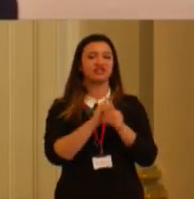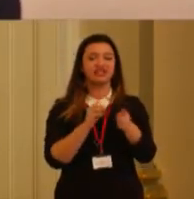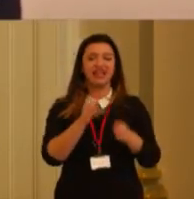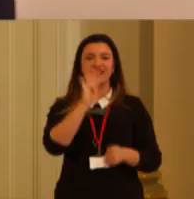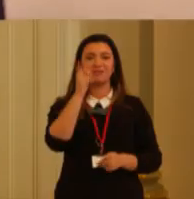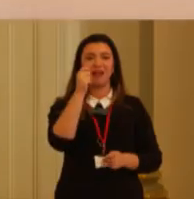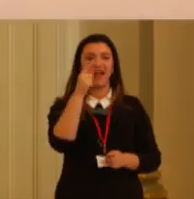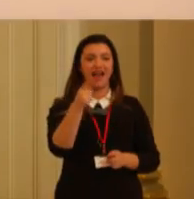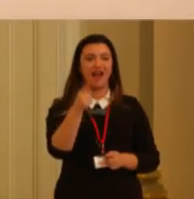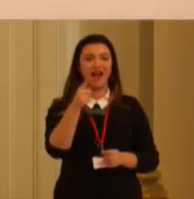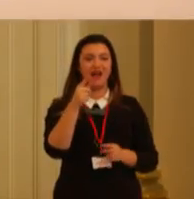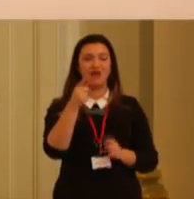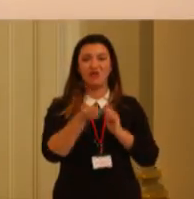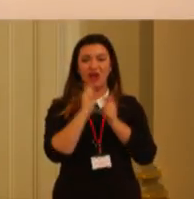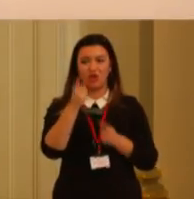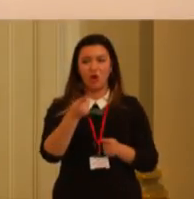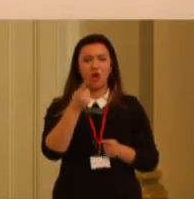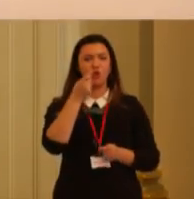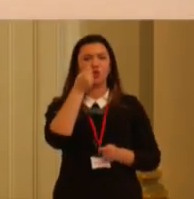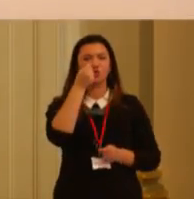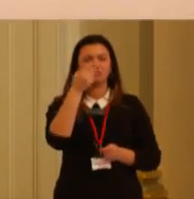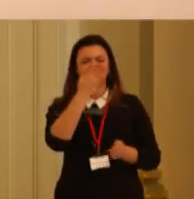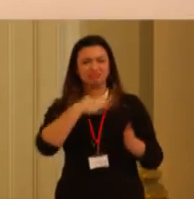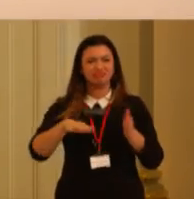was actually a currency. It was like